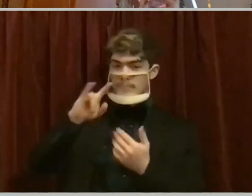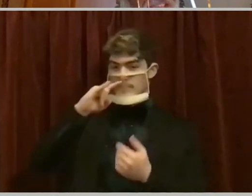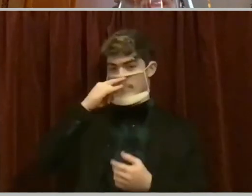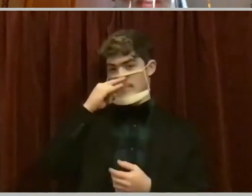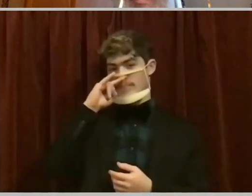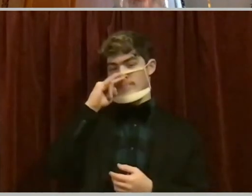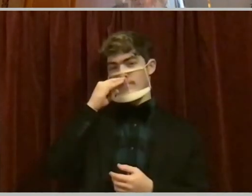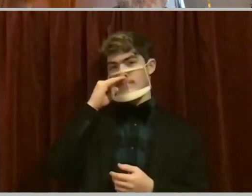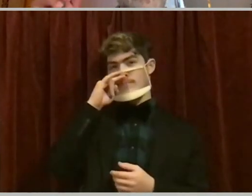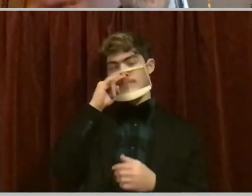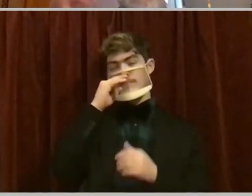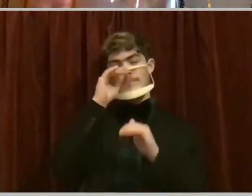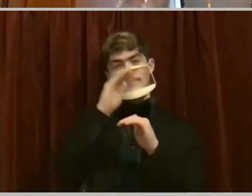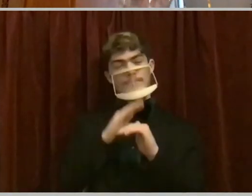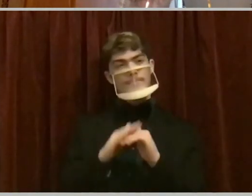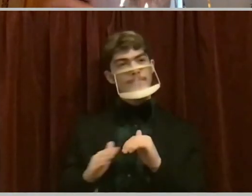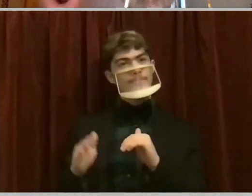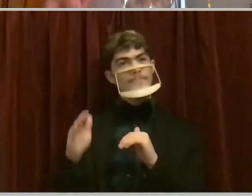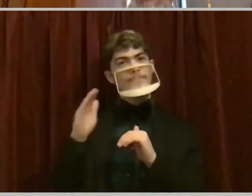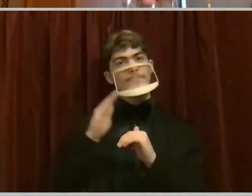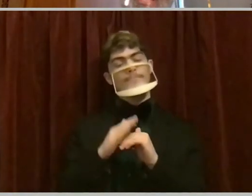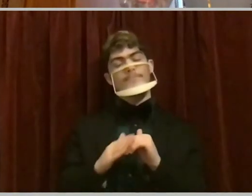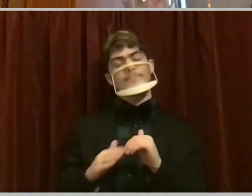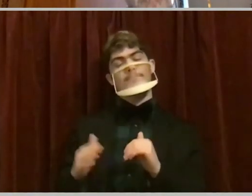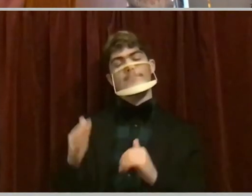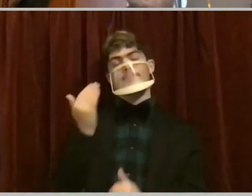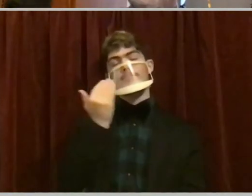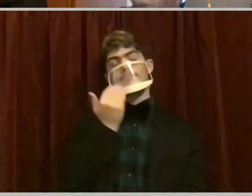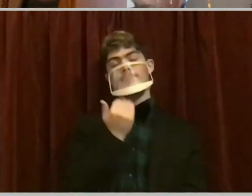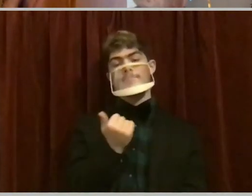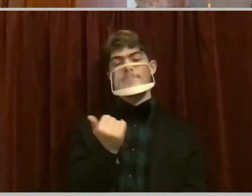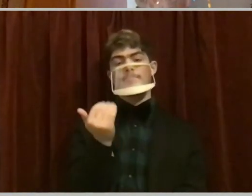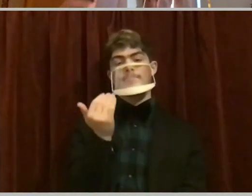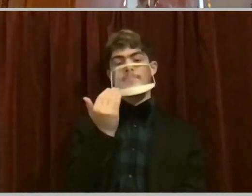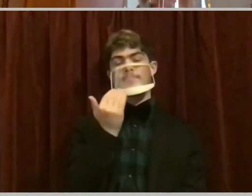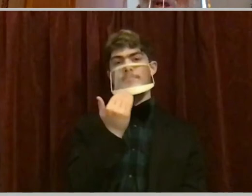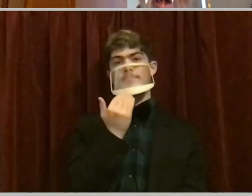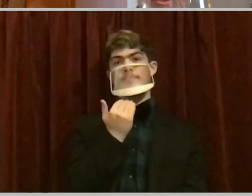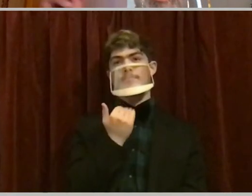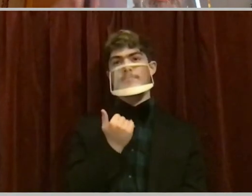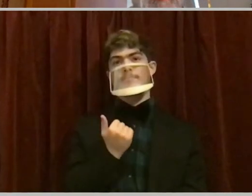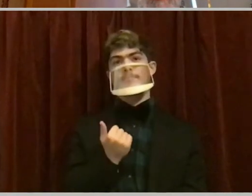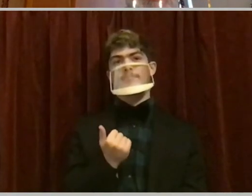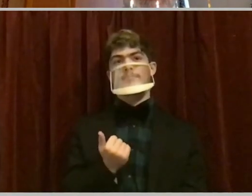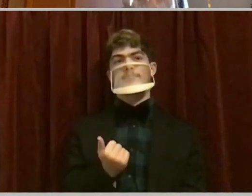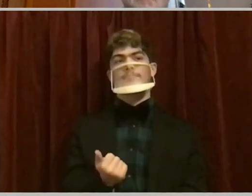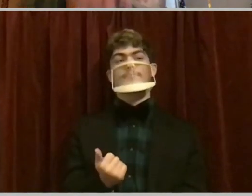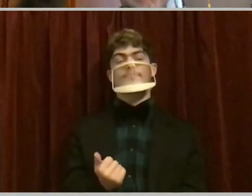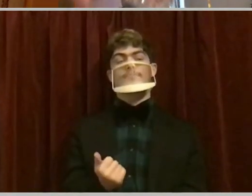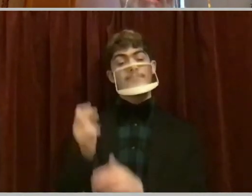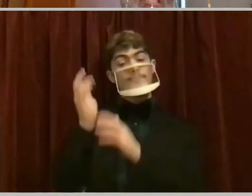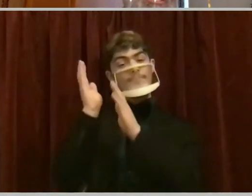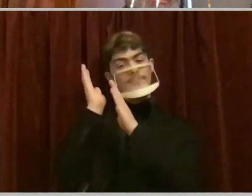Holy infant, so tender and mild,